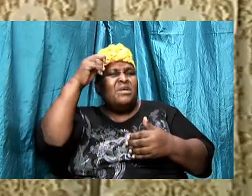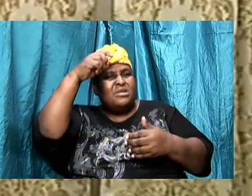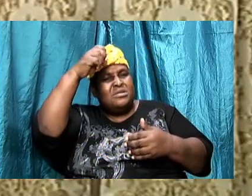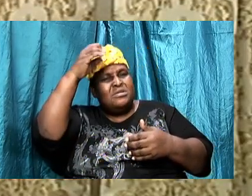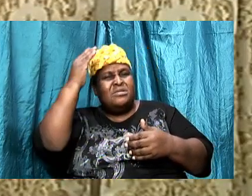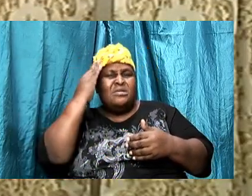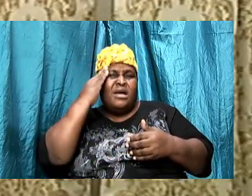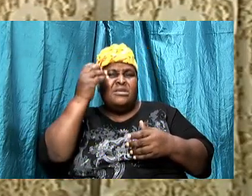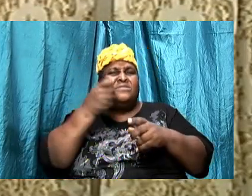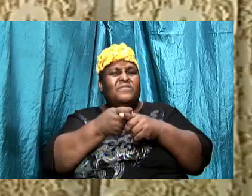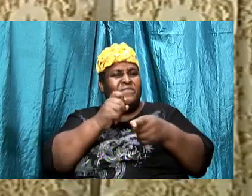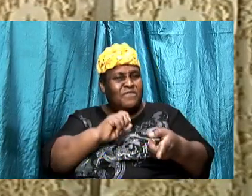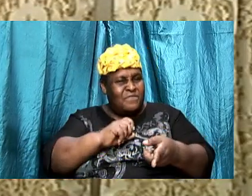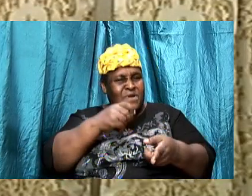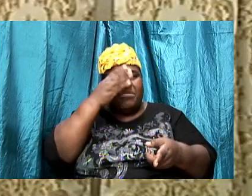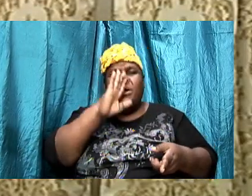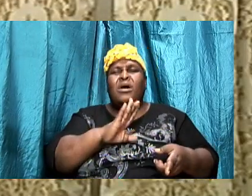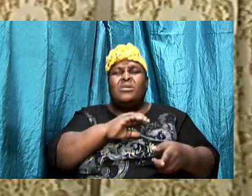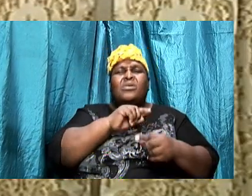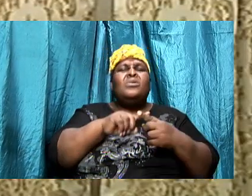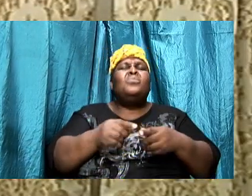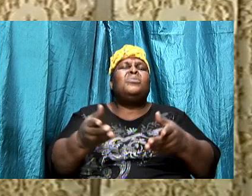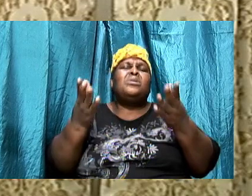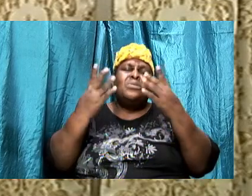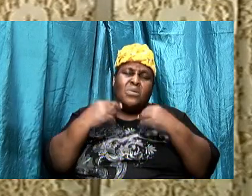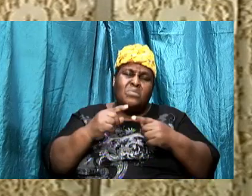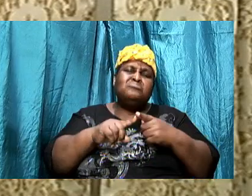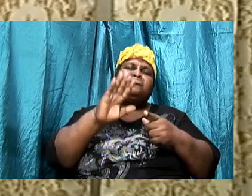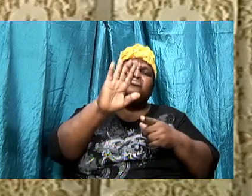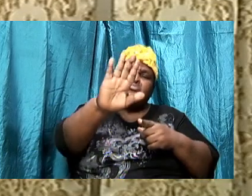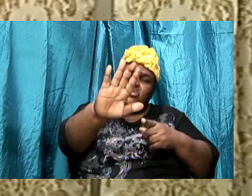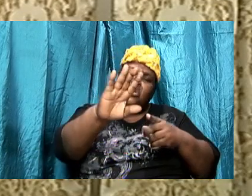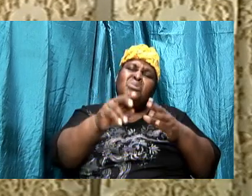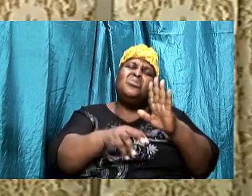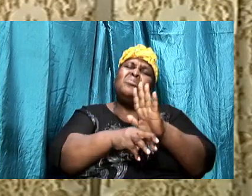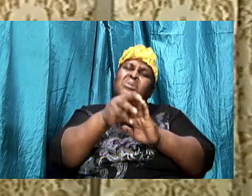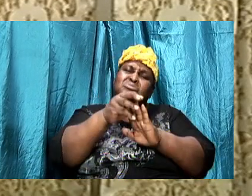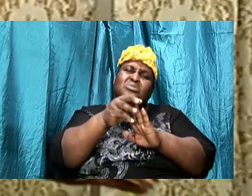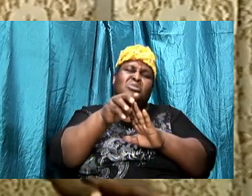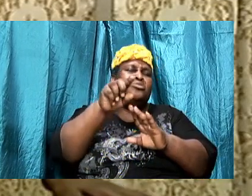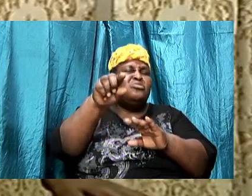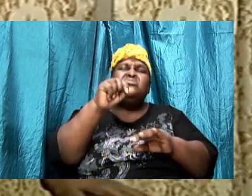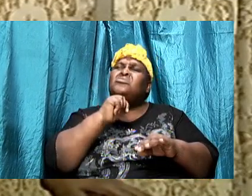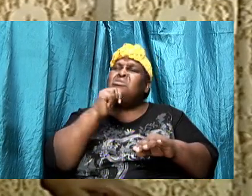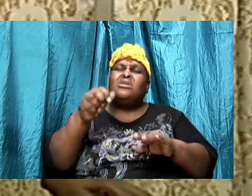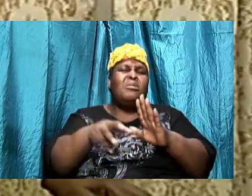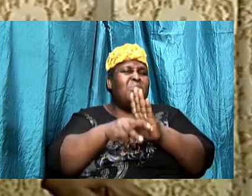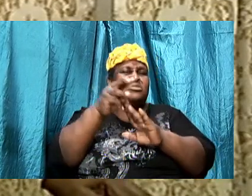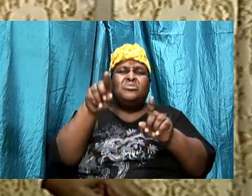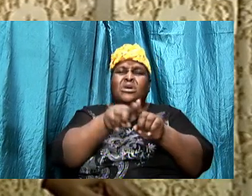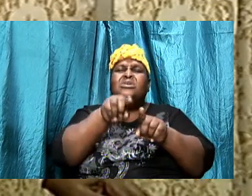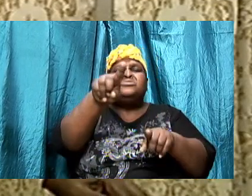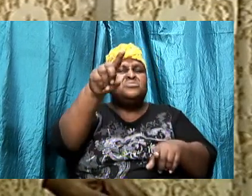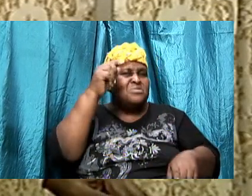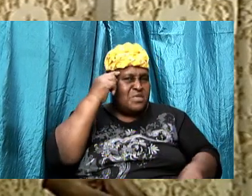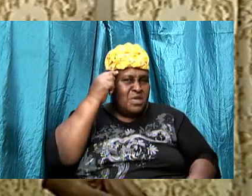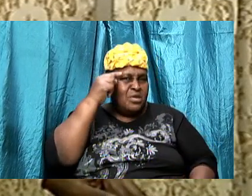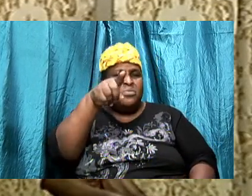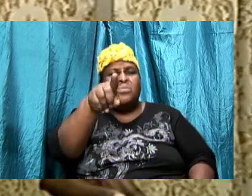comes to your maturity, Paul was saying, you're not as mature as you think you